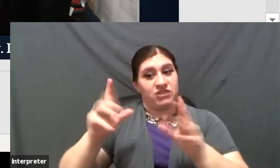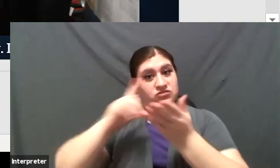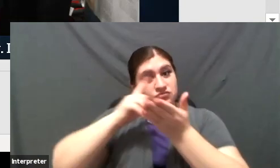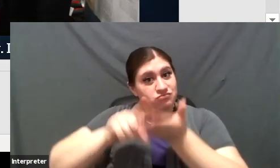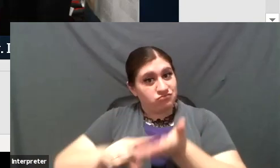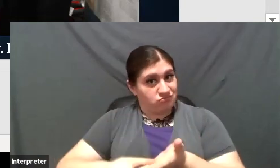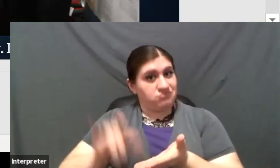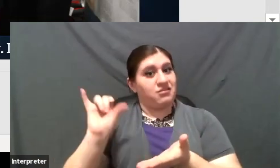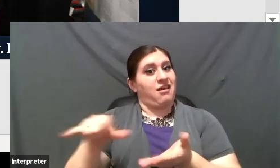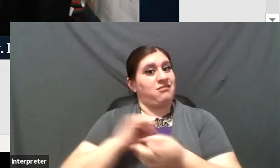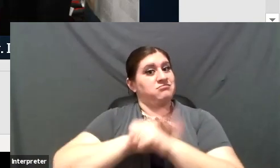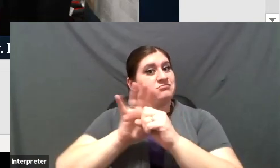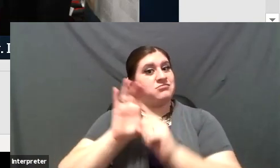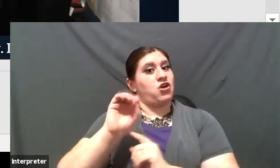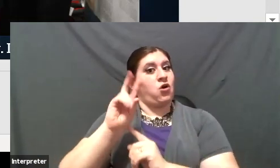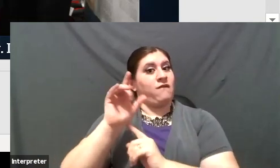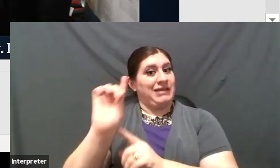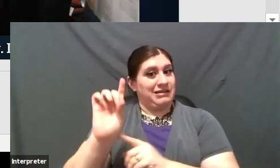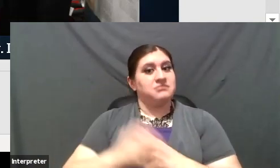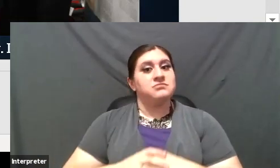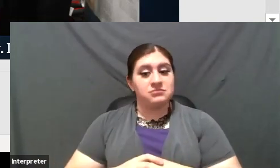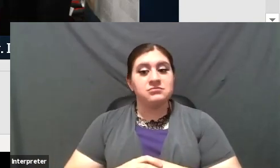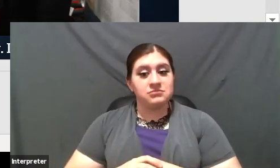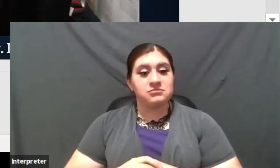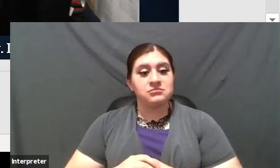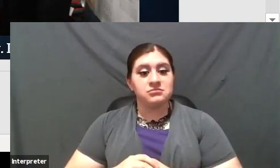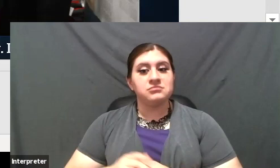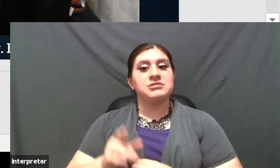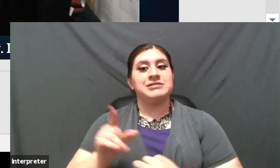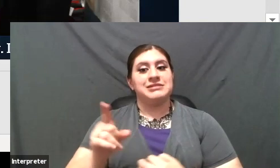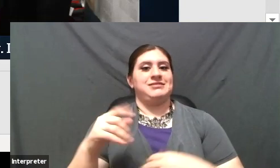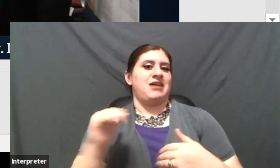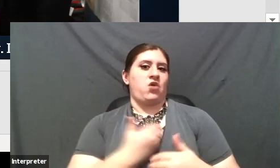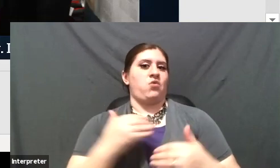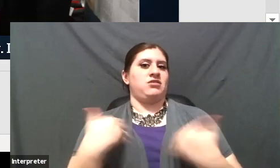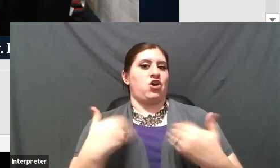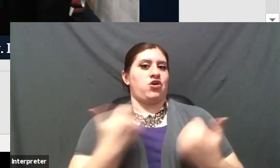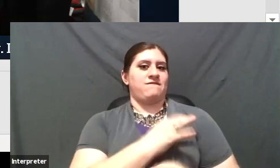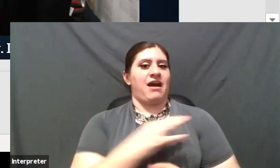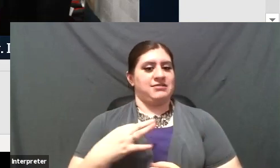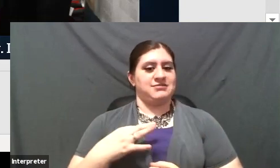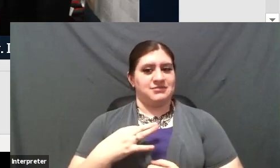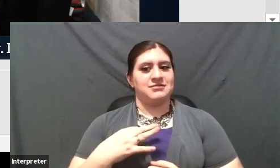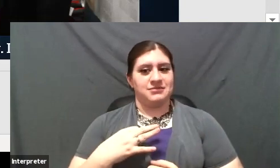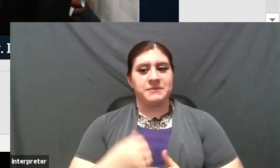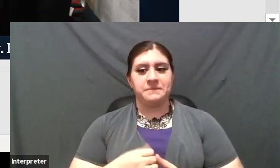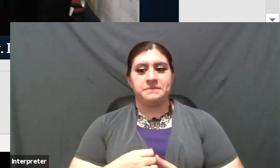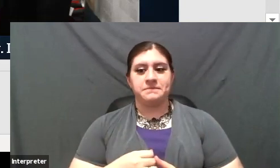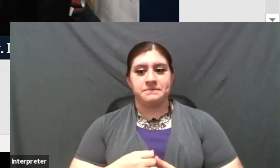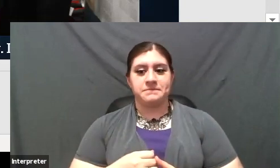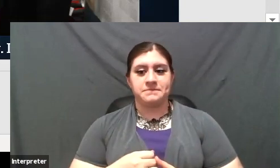well. So he is one of our younger faculty members, in fact, who has done a super